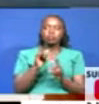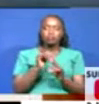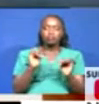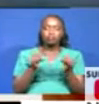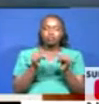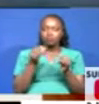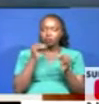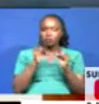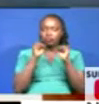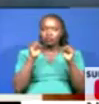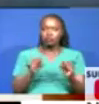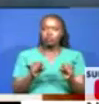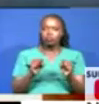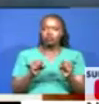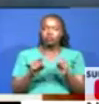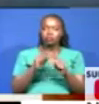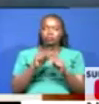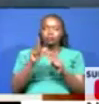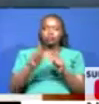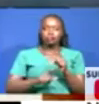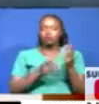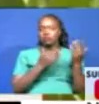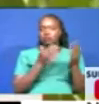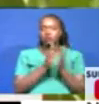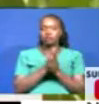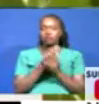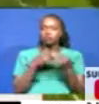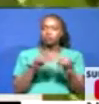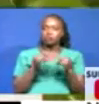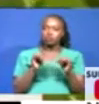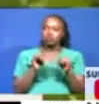and standard law that is expected to be enacted.